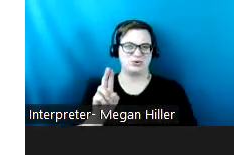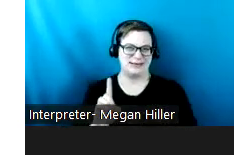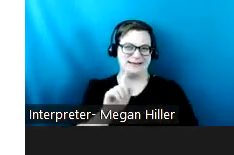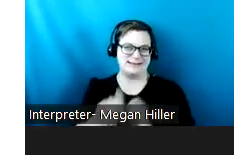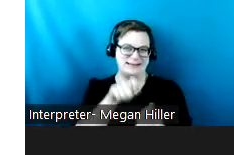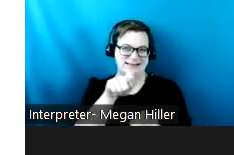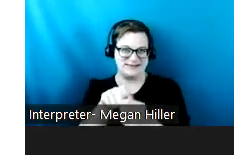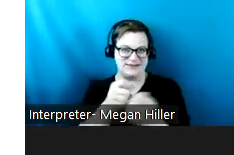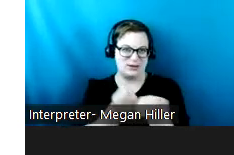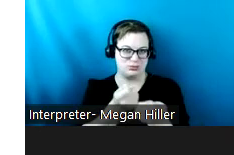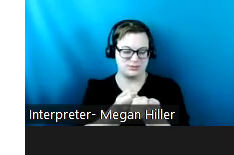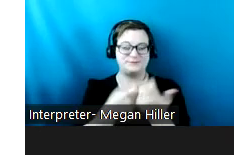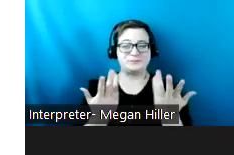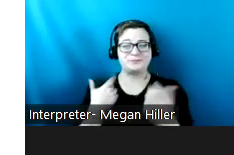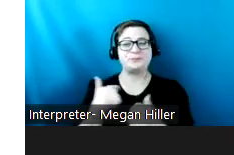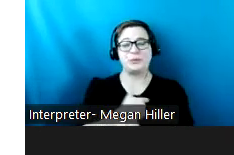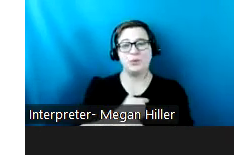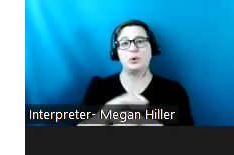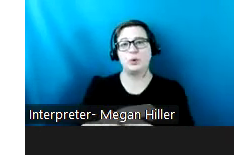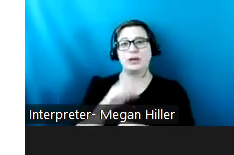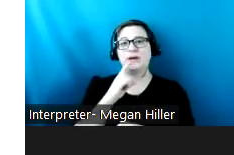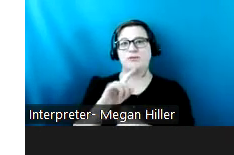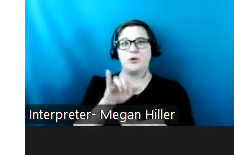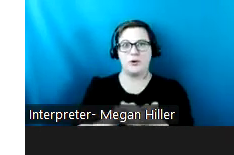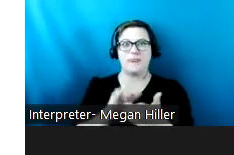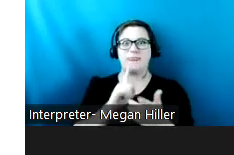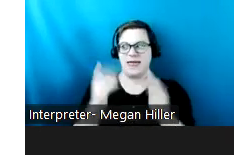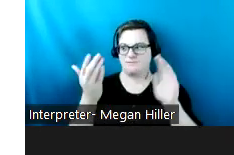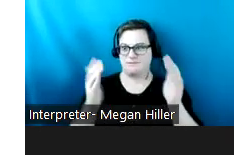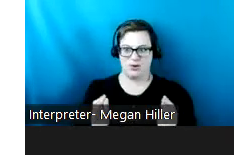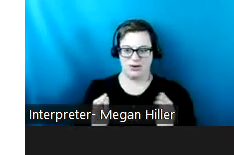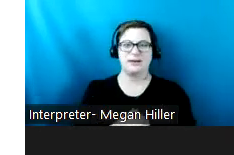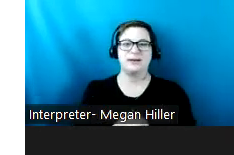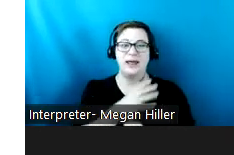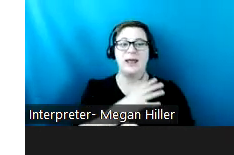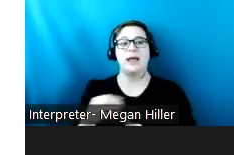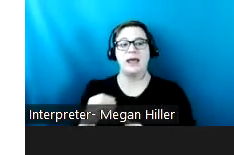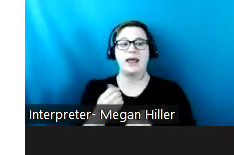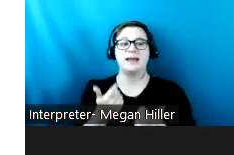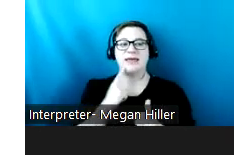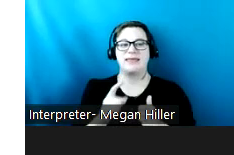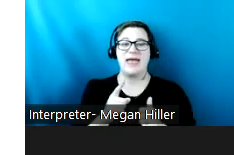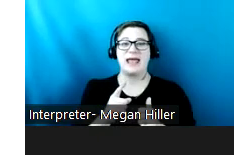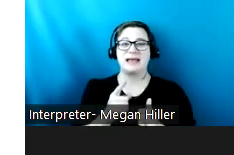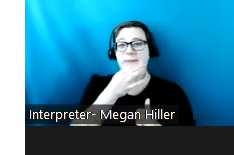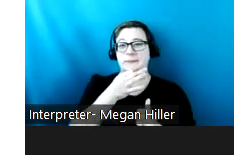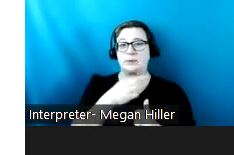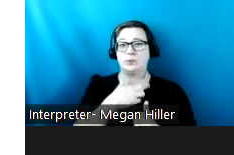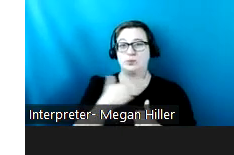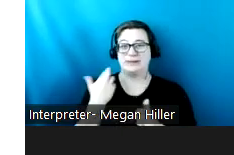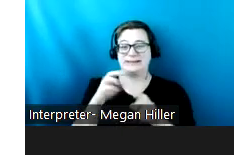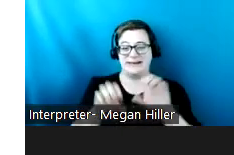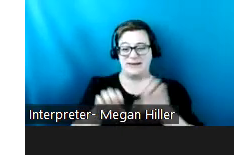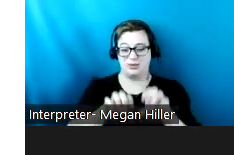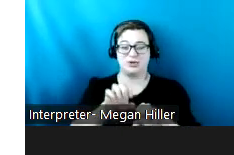sub-endorsements. So working towards, again, that parity. Imminent risk evaluation, one of the asks was to